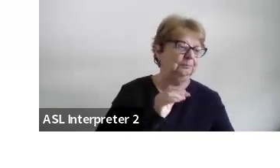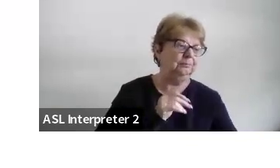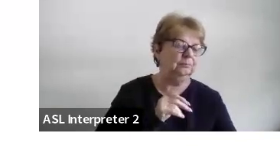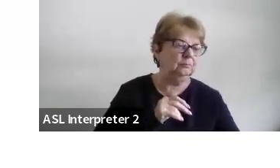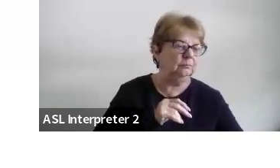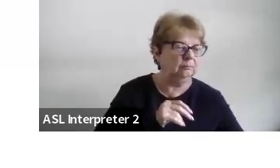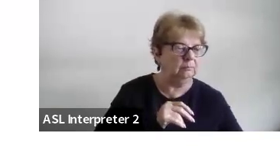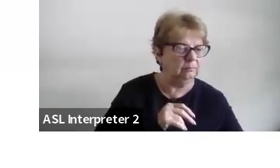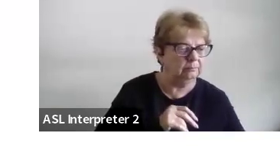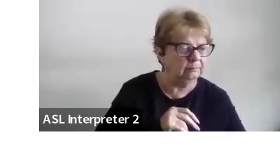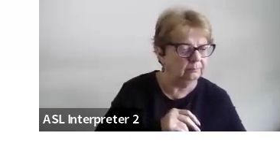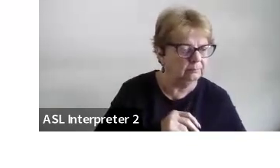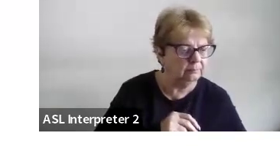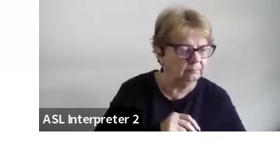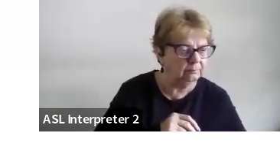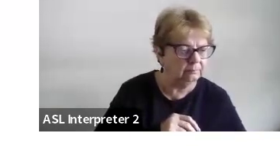Aye.